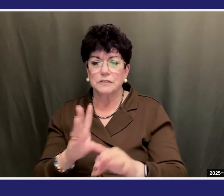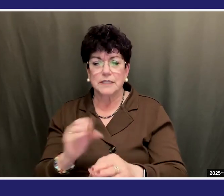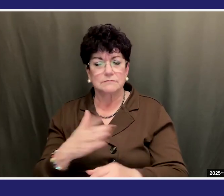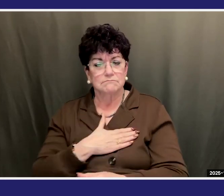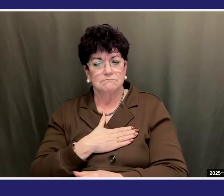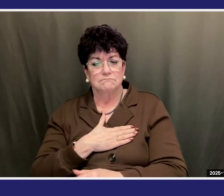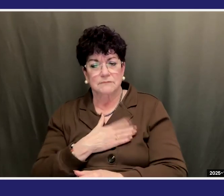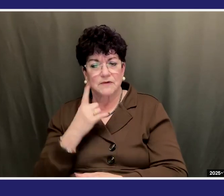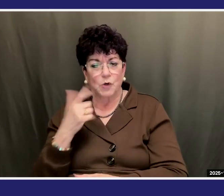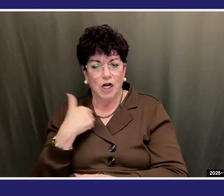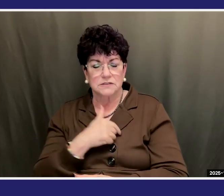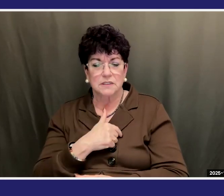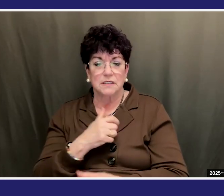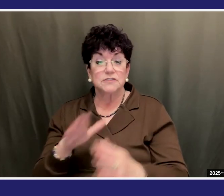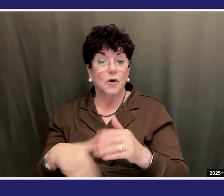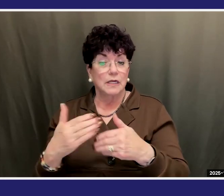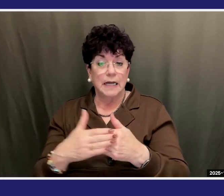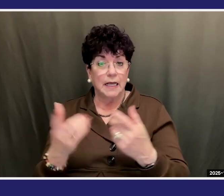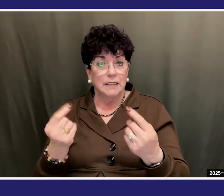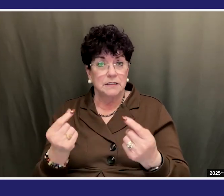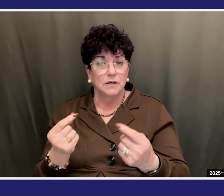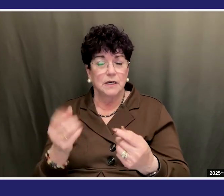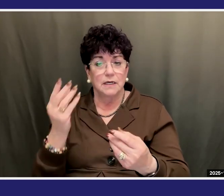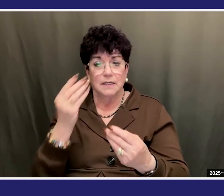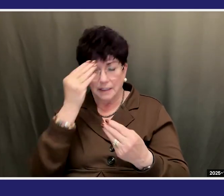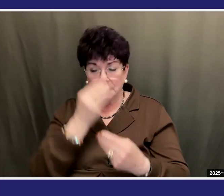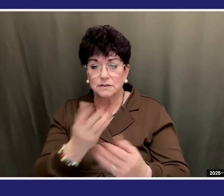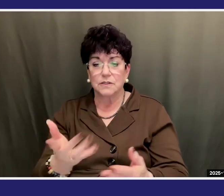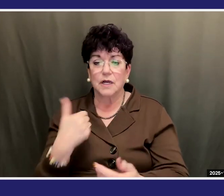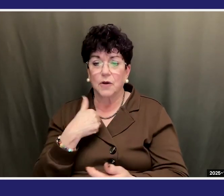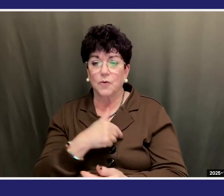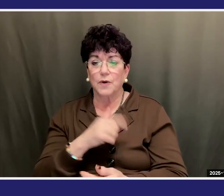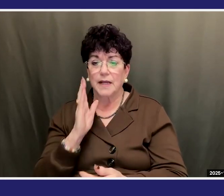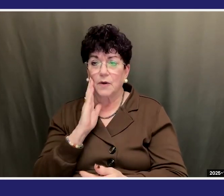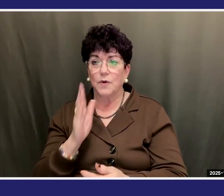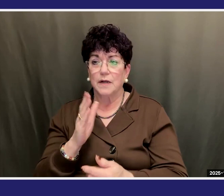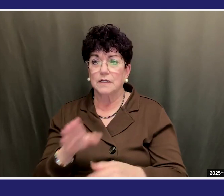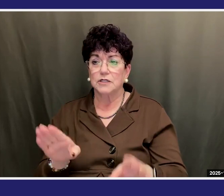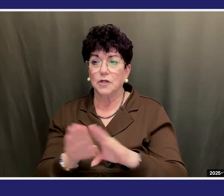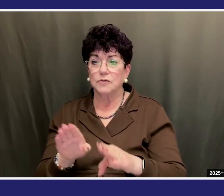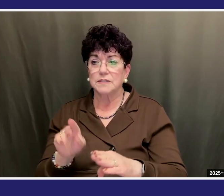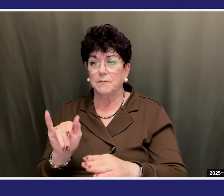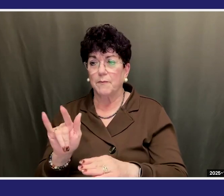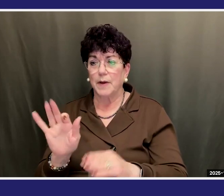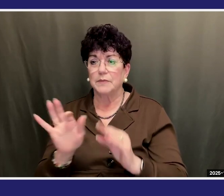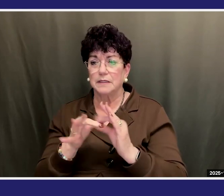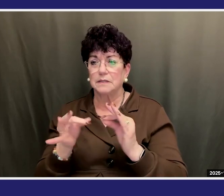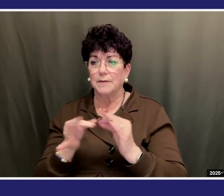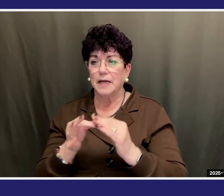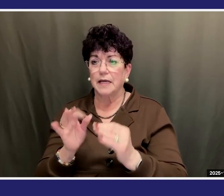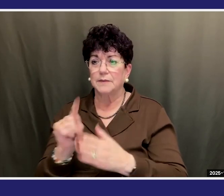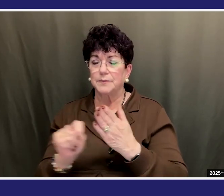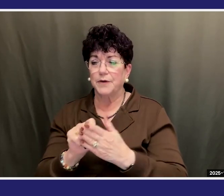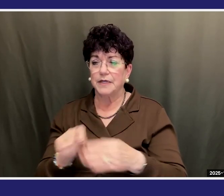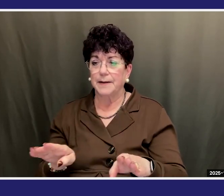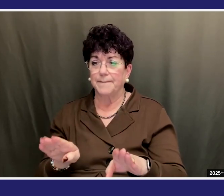So in terms of next steps, just note that we will be closing the public comment period at midnight